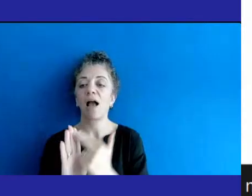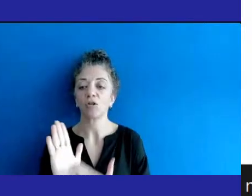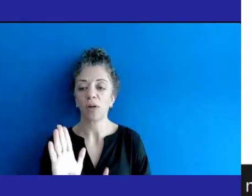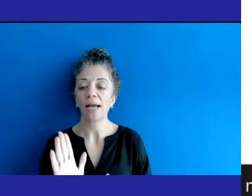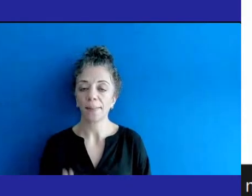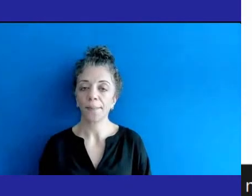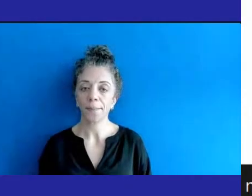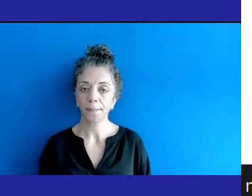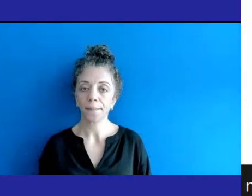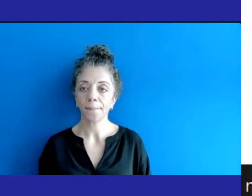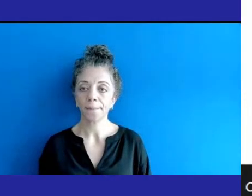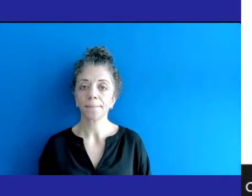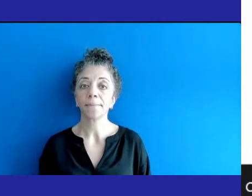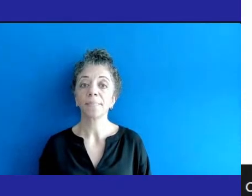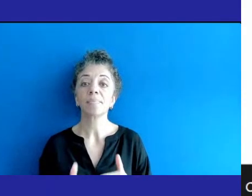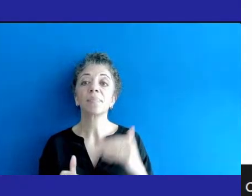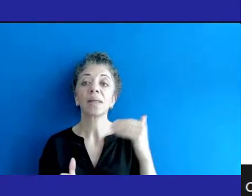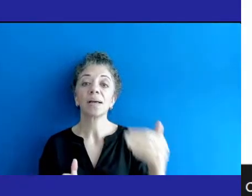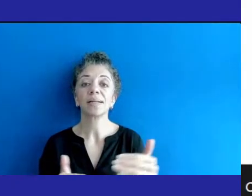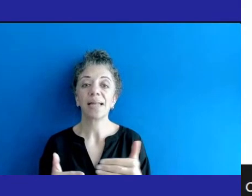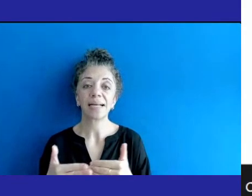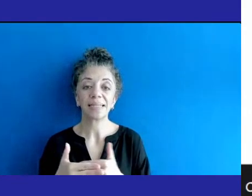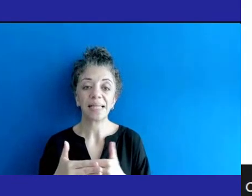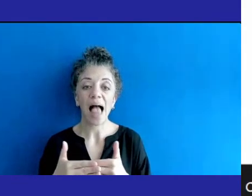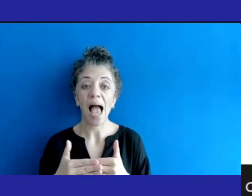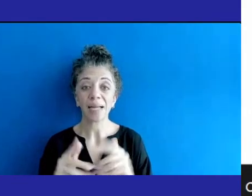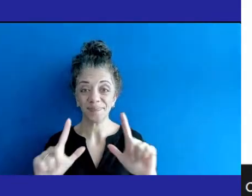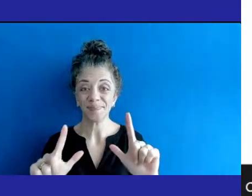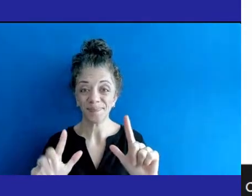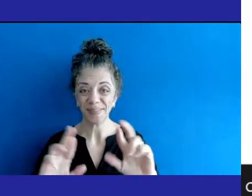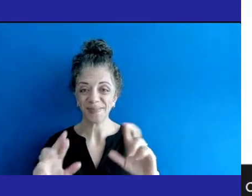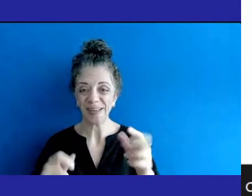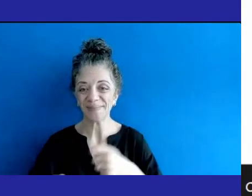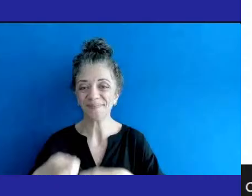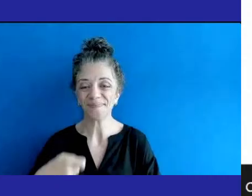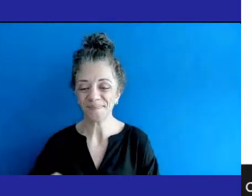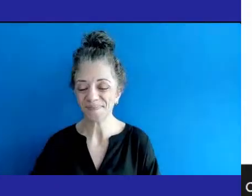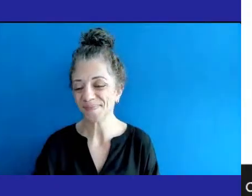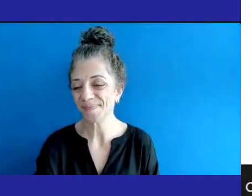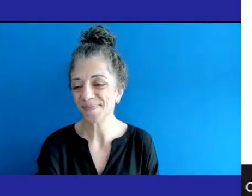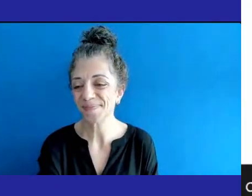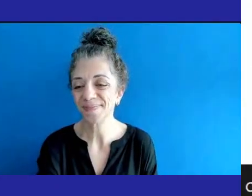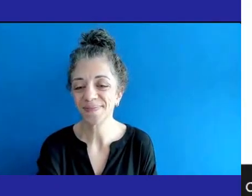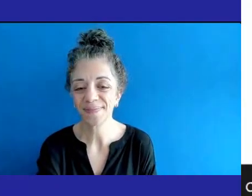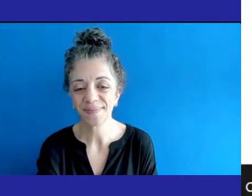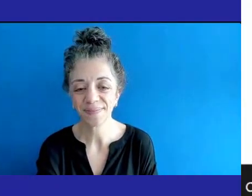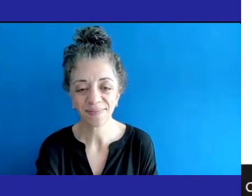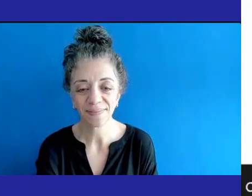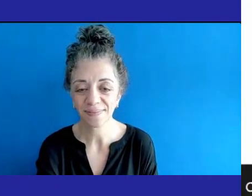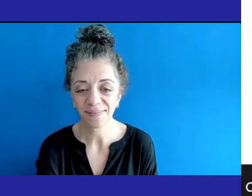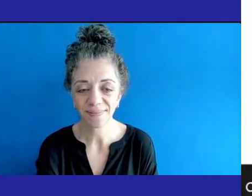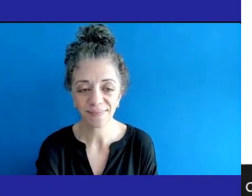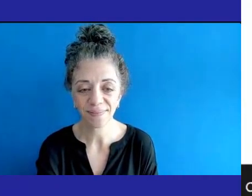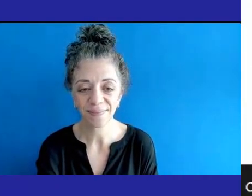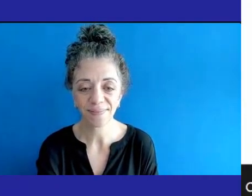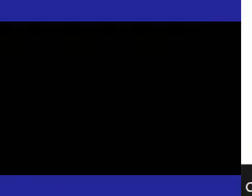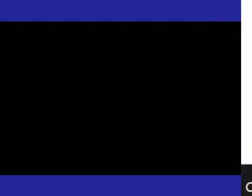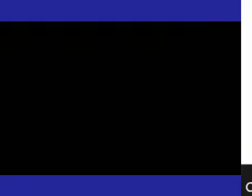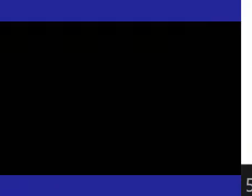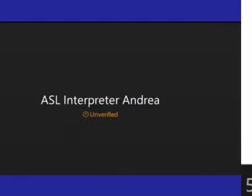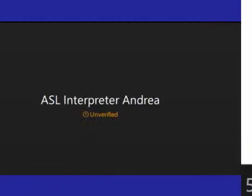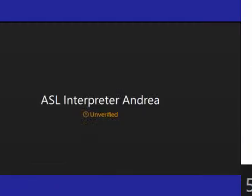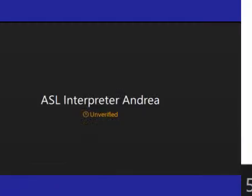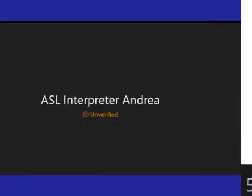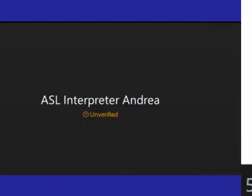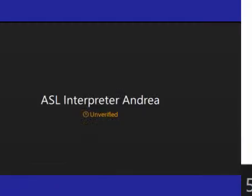On the next slide, our clinical services and operations piece, again, the joint